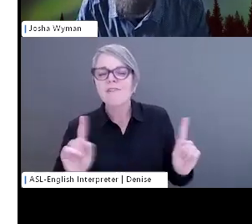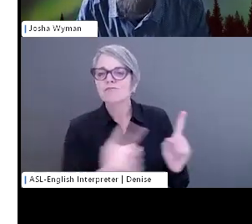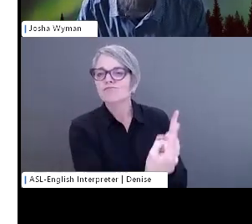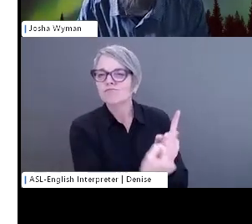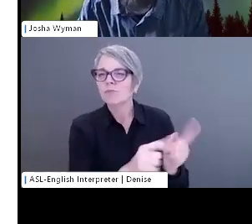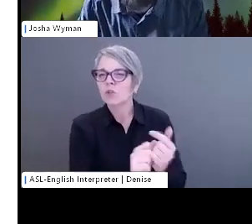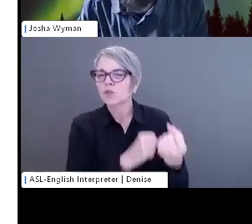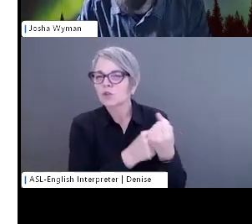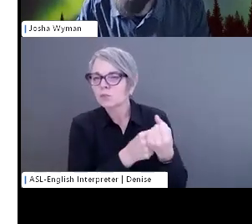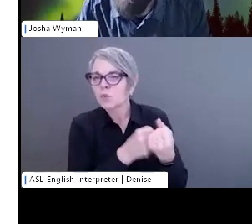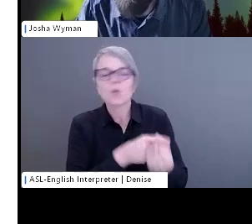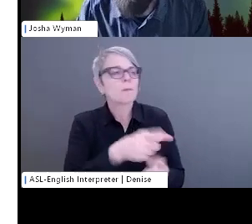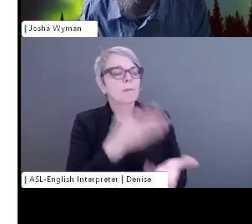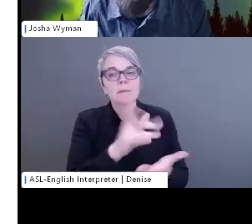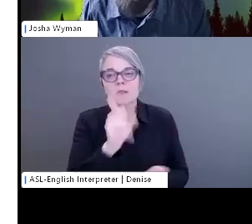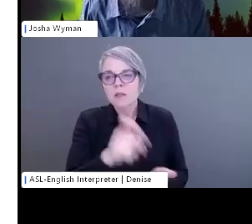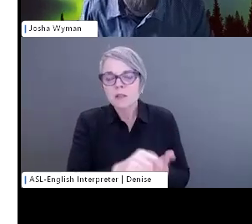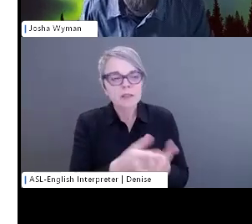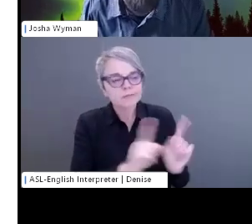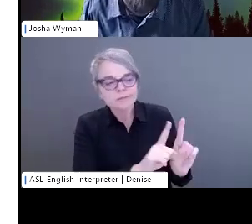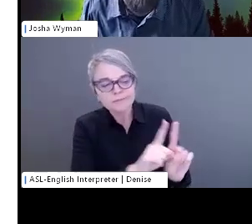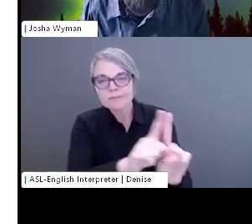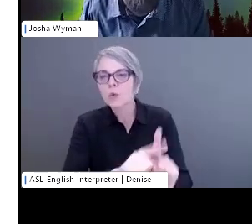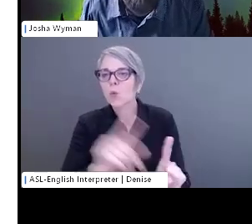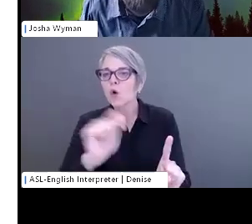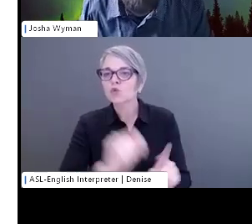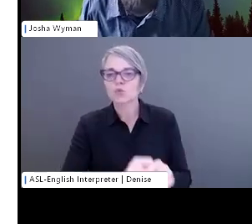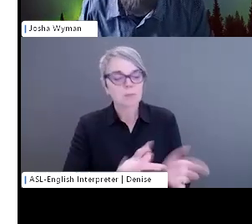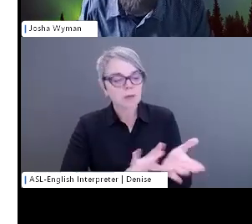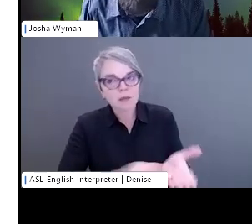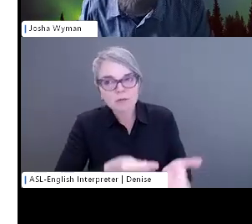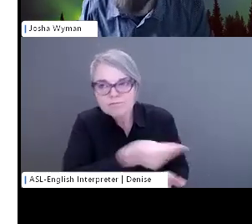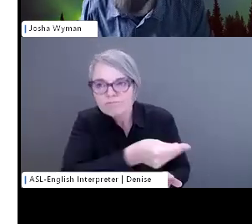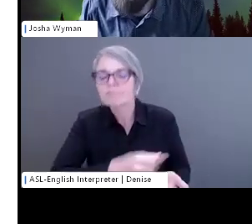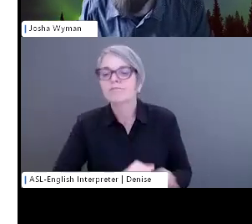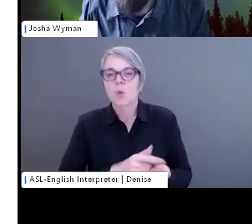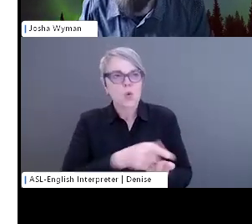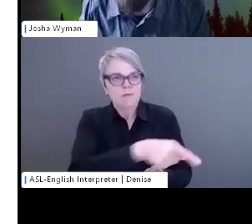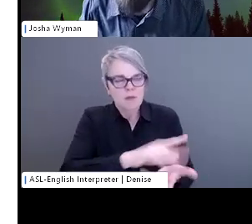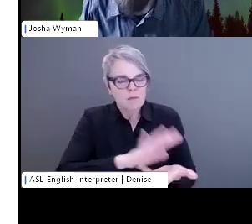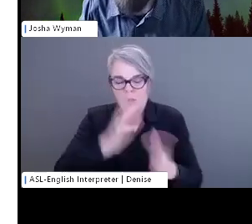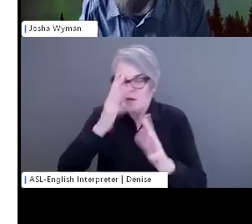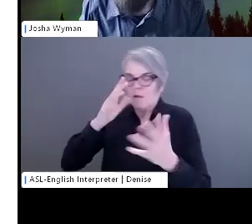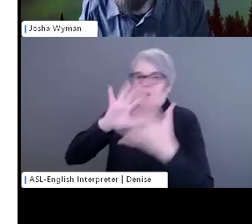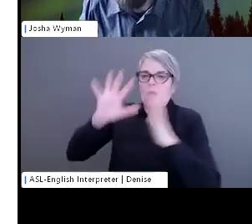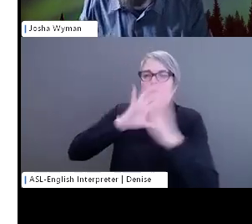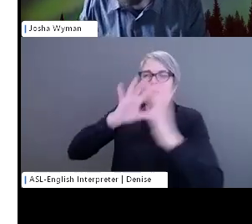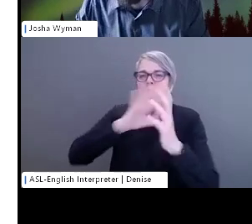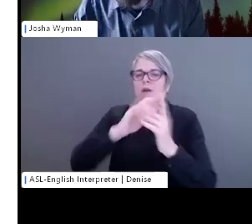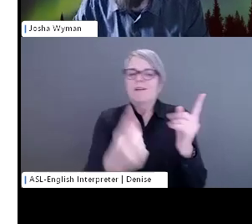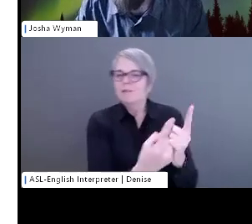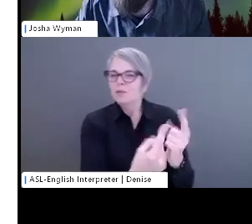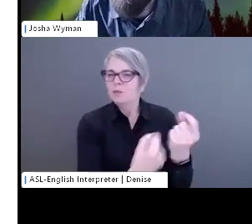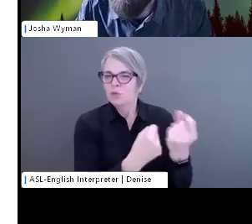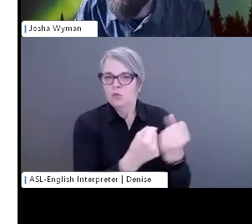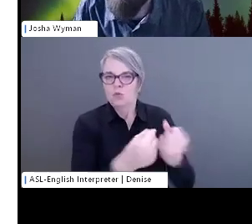medication, going to the washroom, or if they become highly distressed or confused. Acquiring consent is an ongoing process.